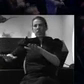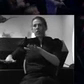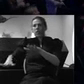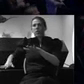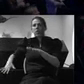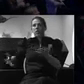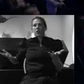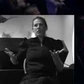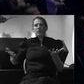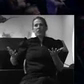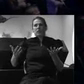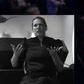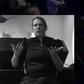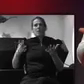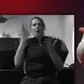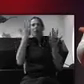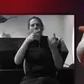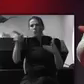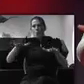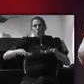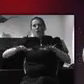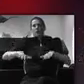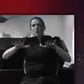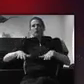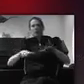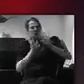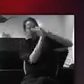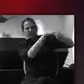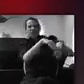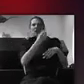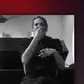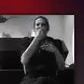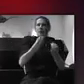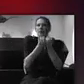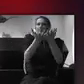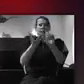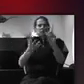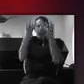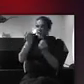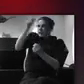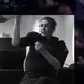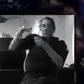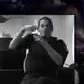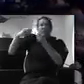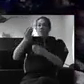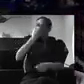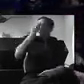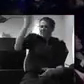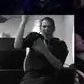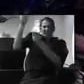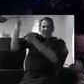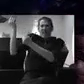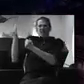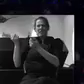nature without side effects. The latest research published in 2011 in the